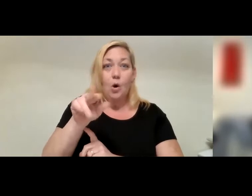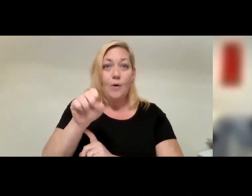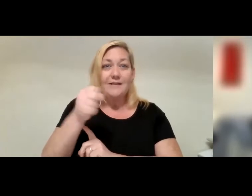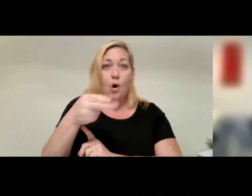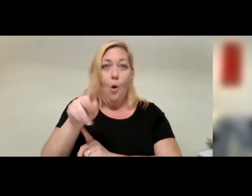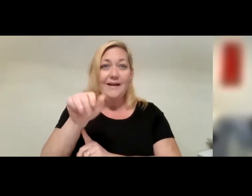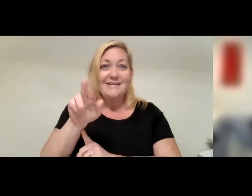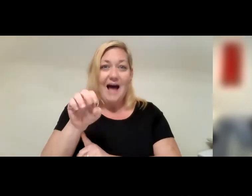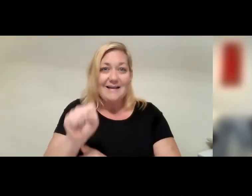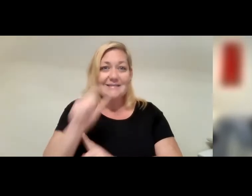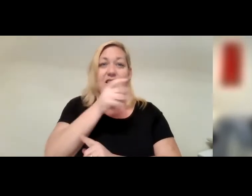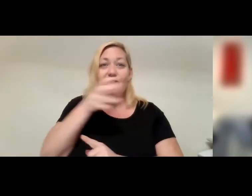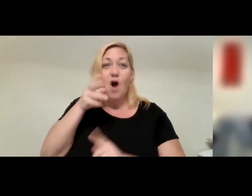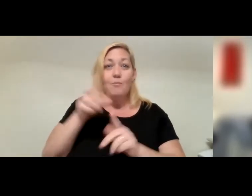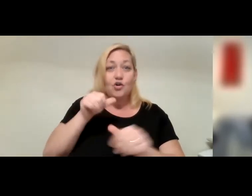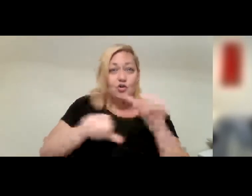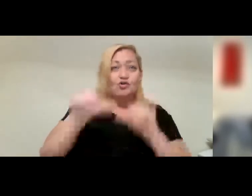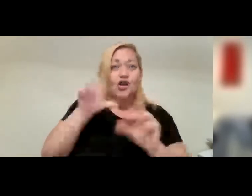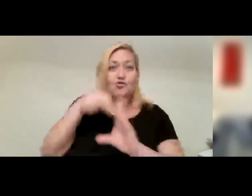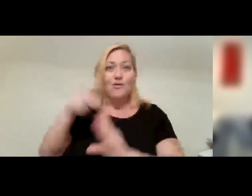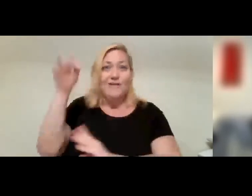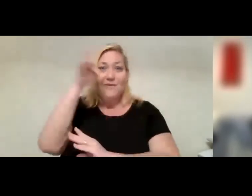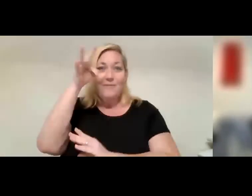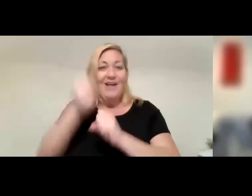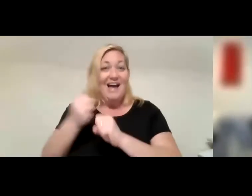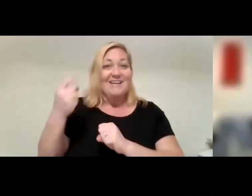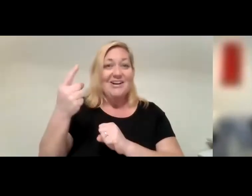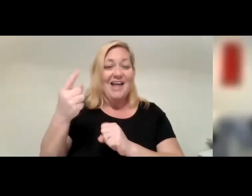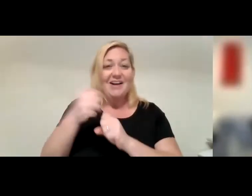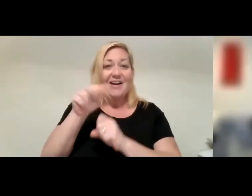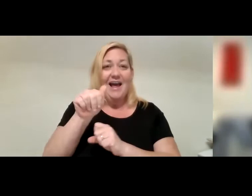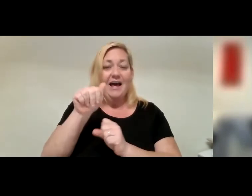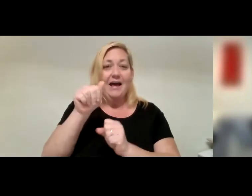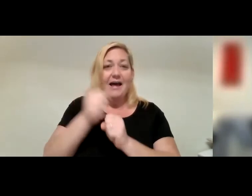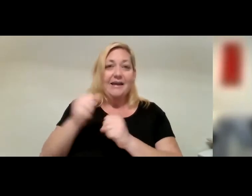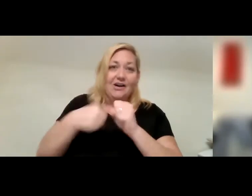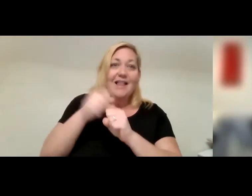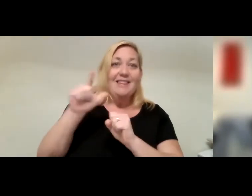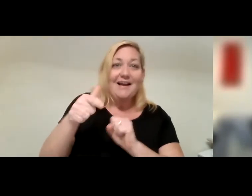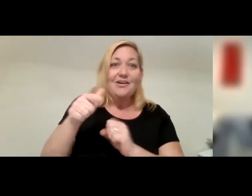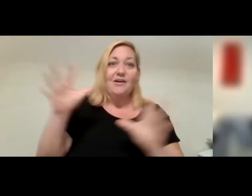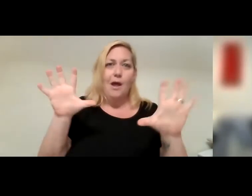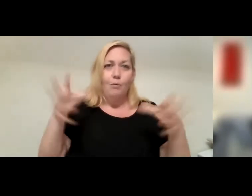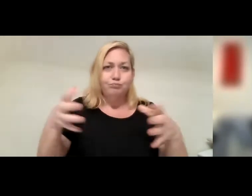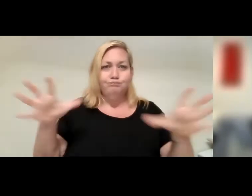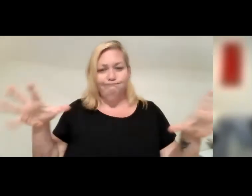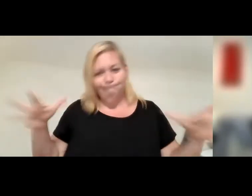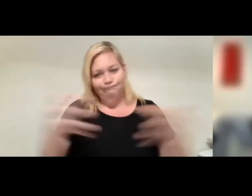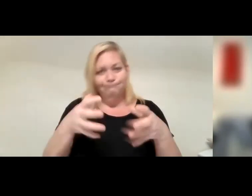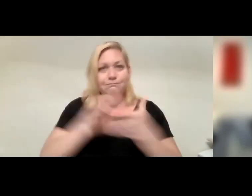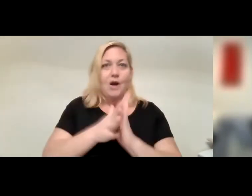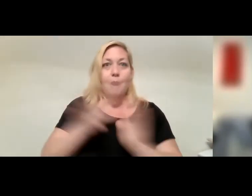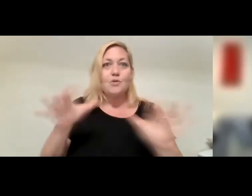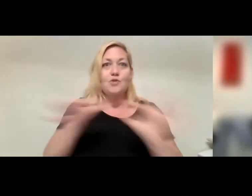Workers Association, joined the Filipinos. And a year later, AWC and NFWA merged to become the United Farm